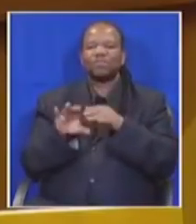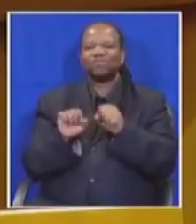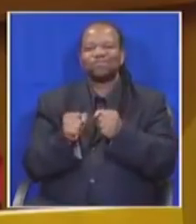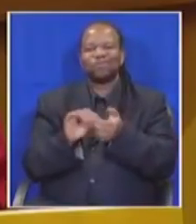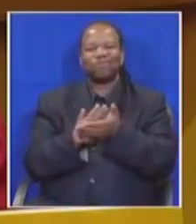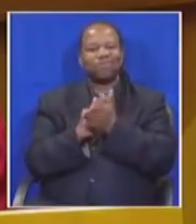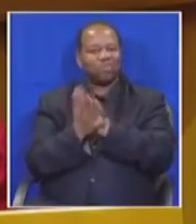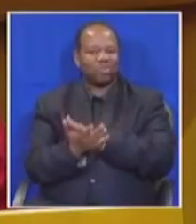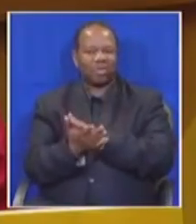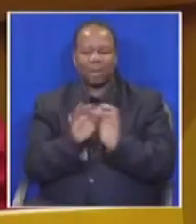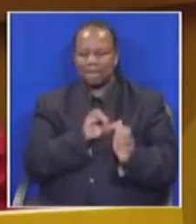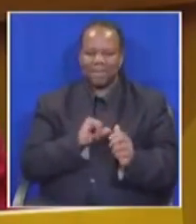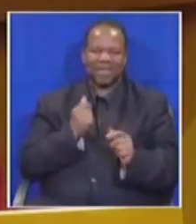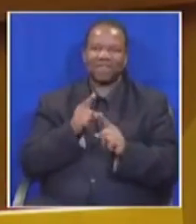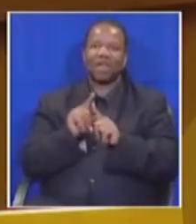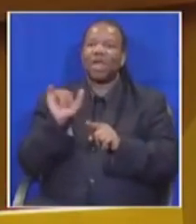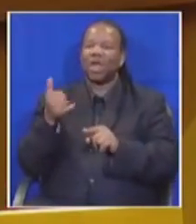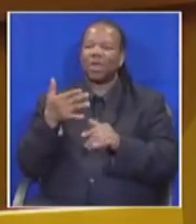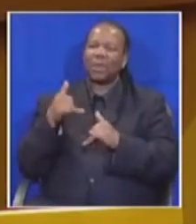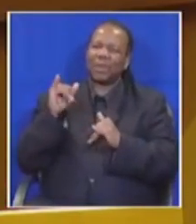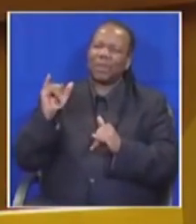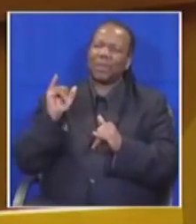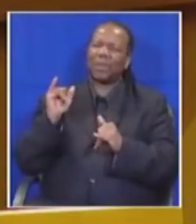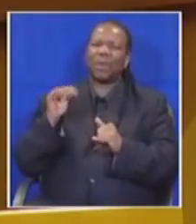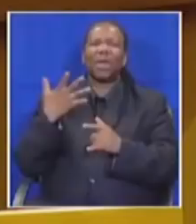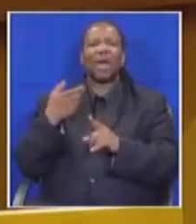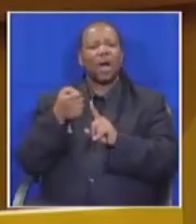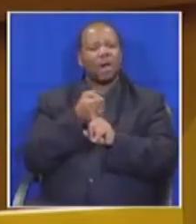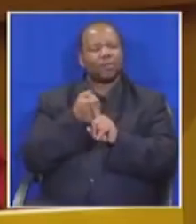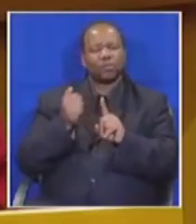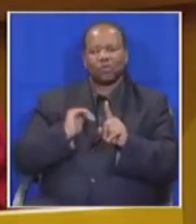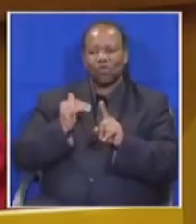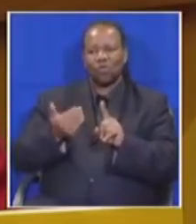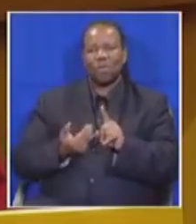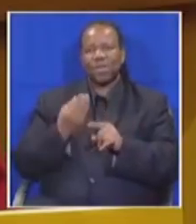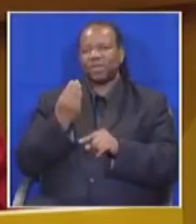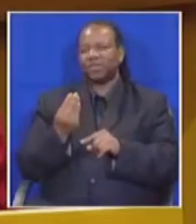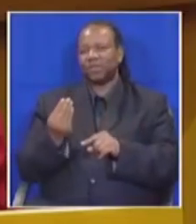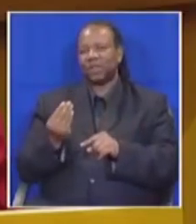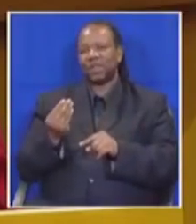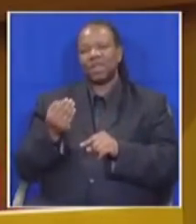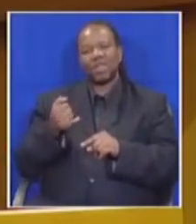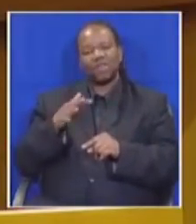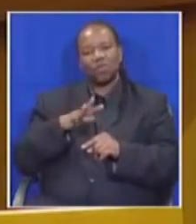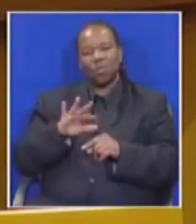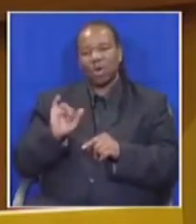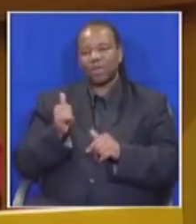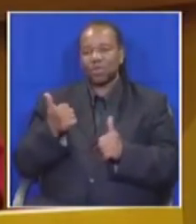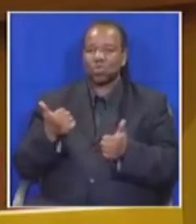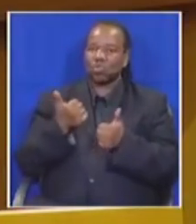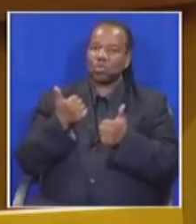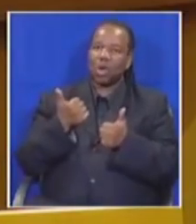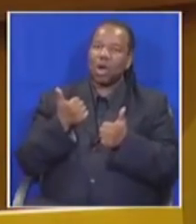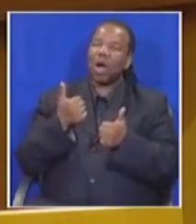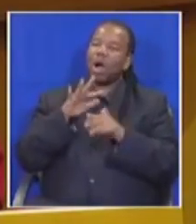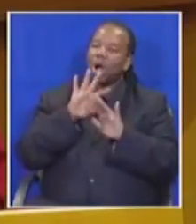in the high levels of abuse of women and children in this country. If we want to have an honest discussion about alcohol and its abuse, the historical